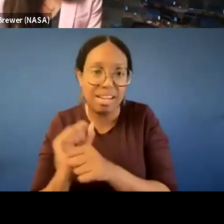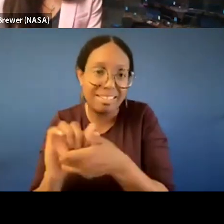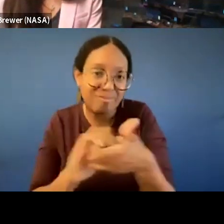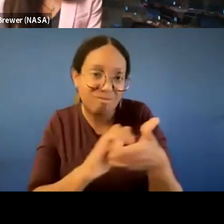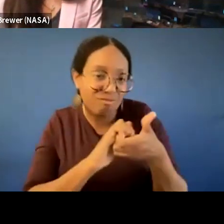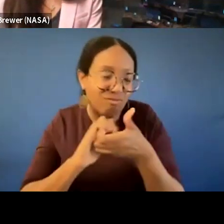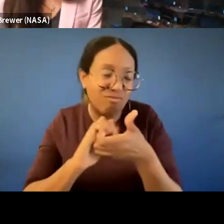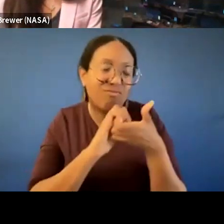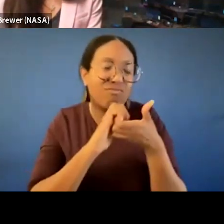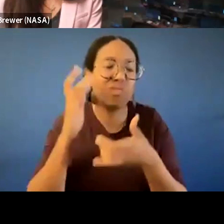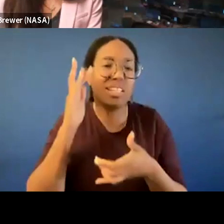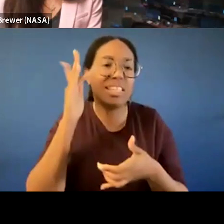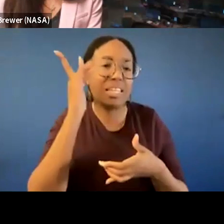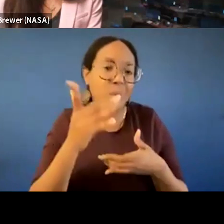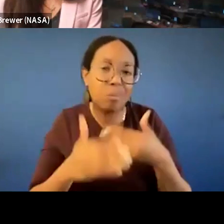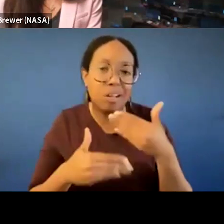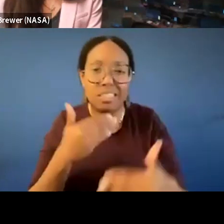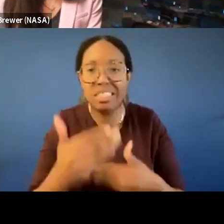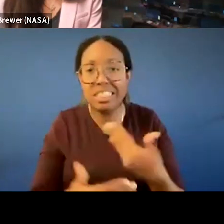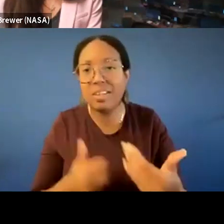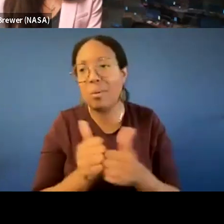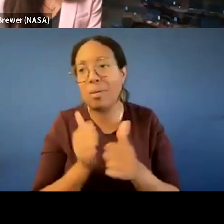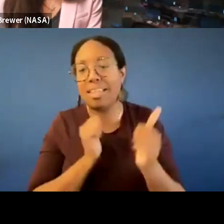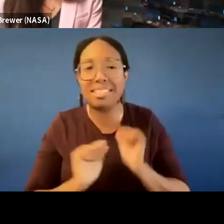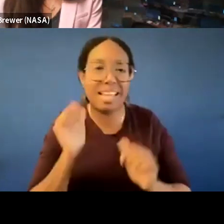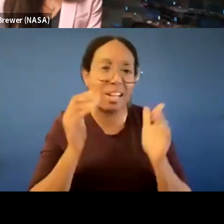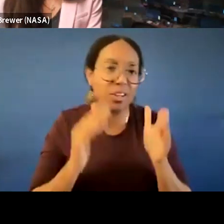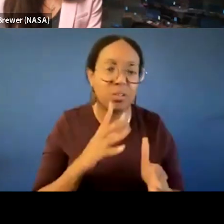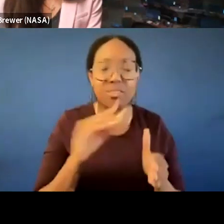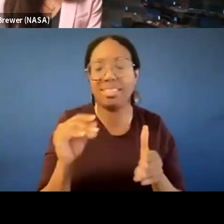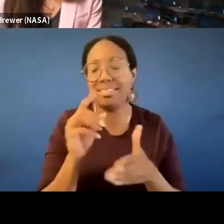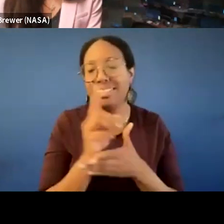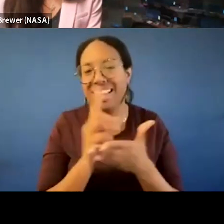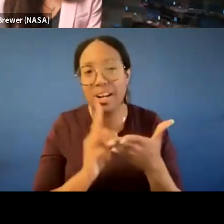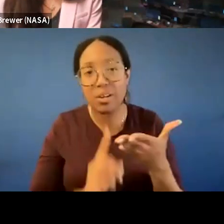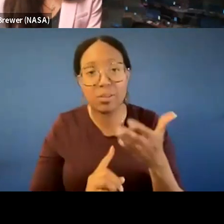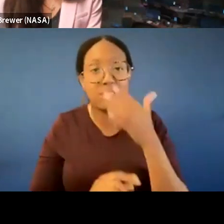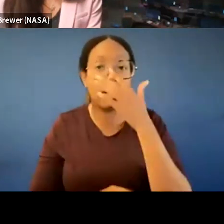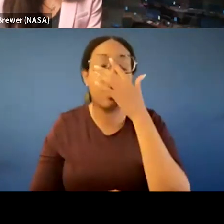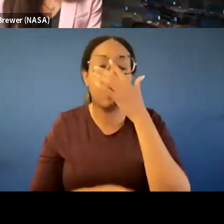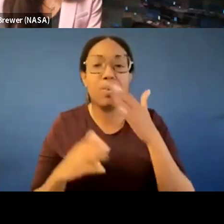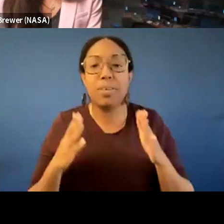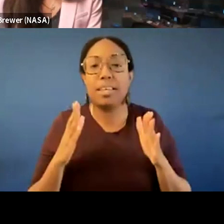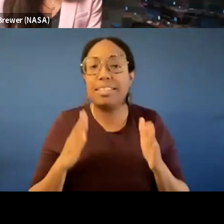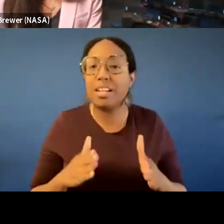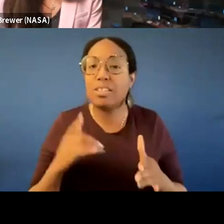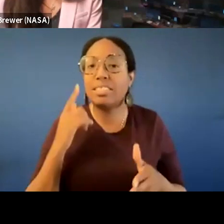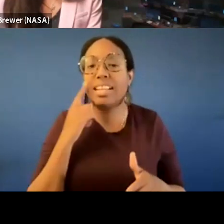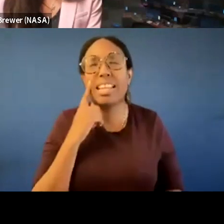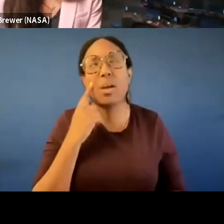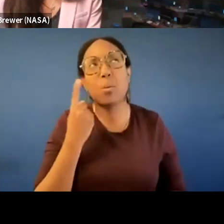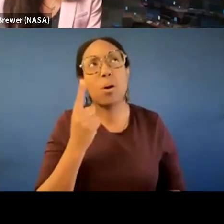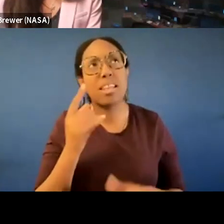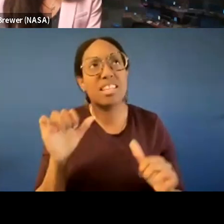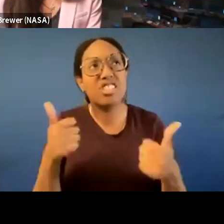creative process with actors and designers. And I would say one of the